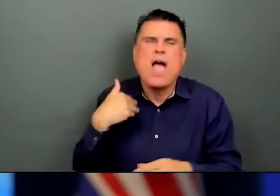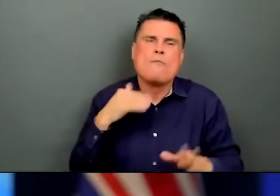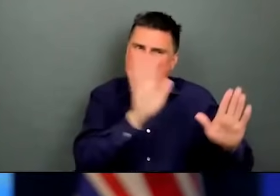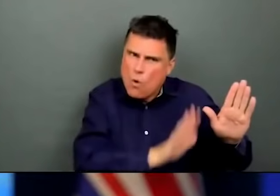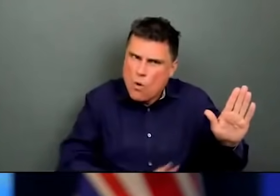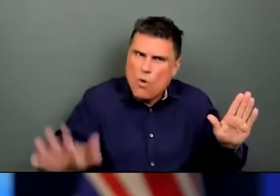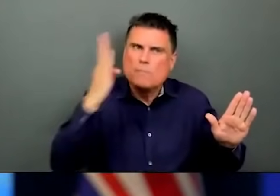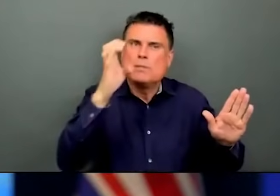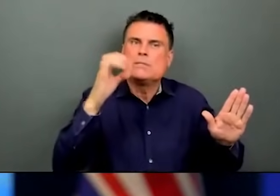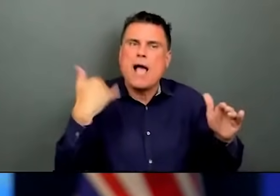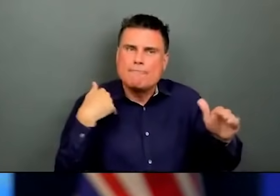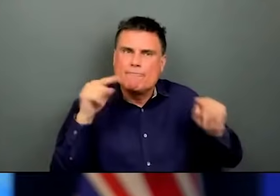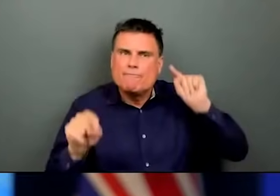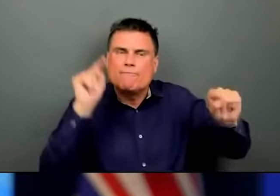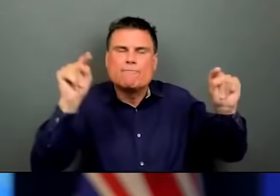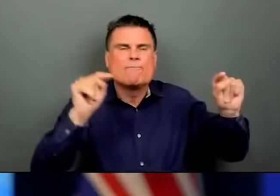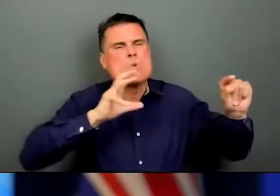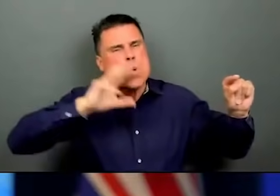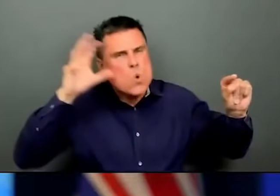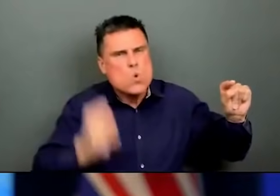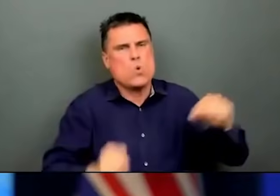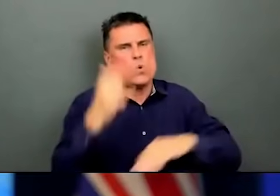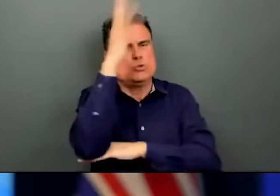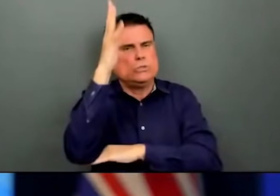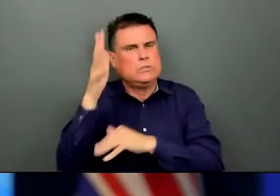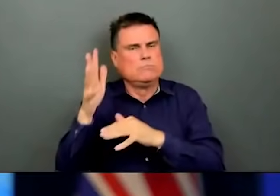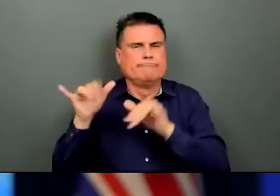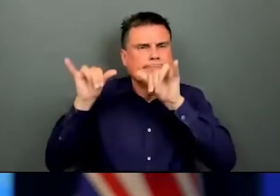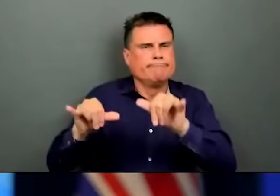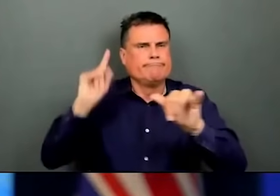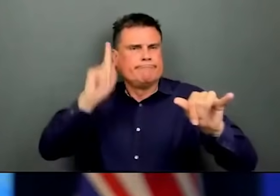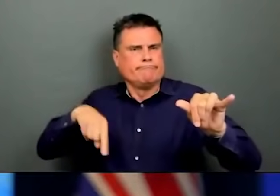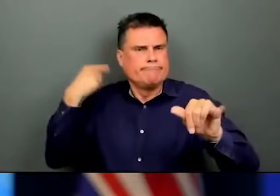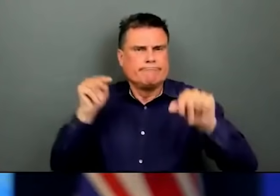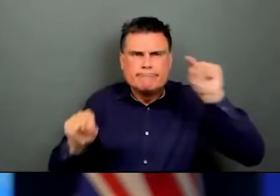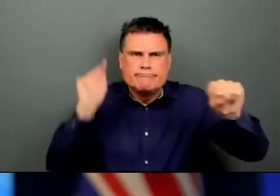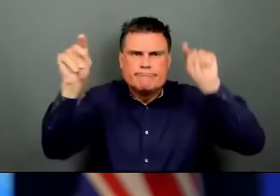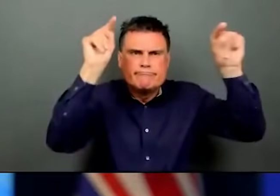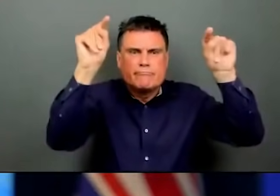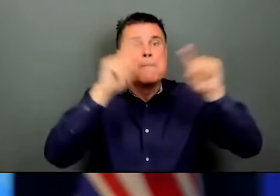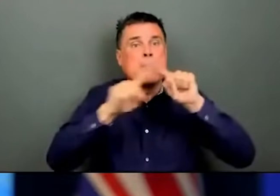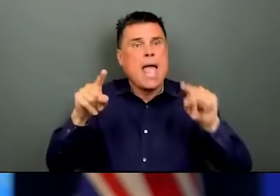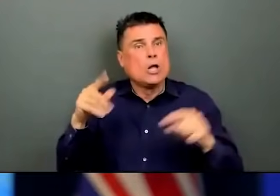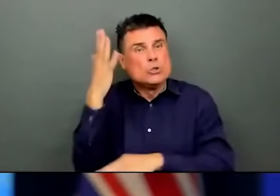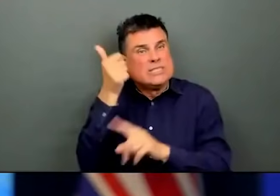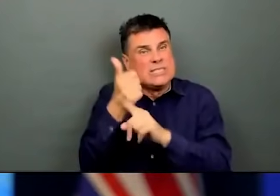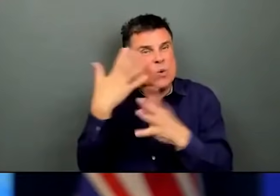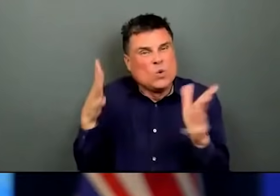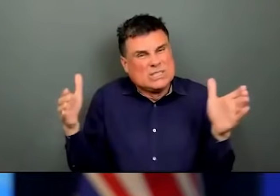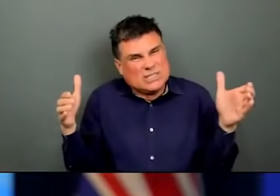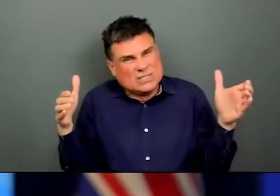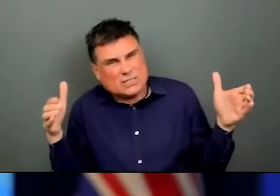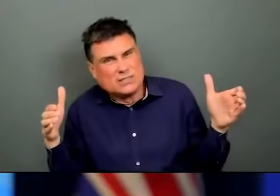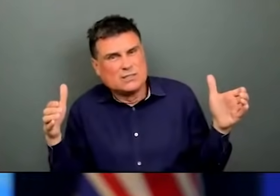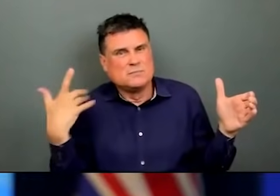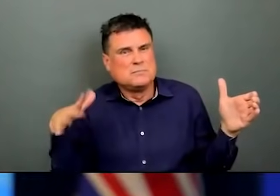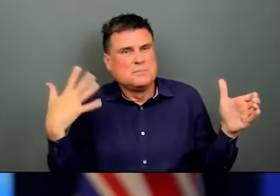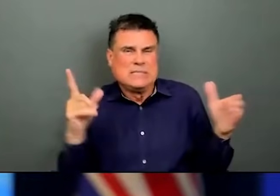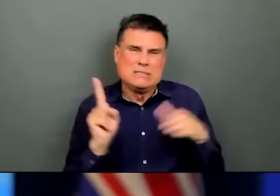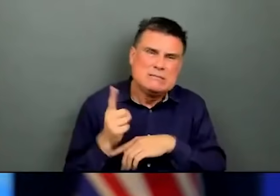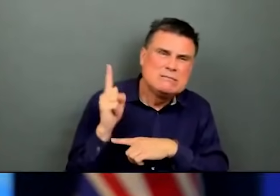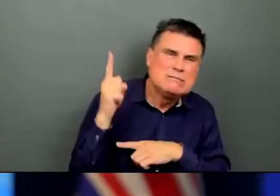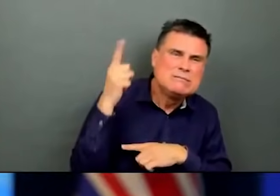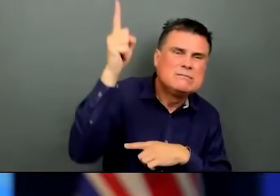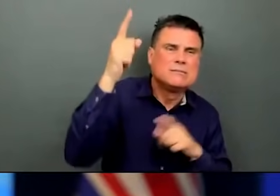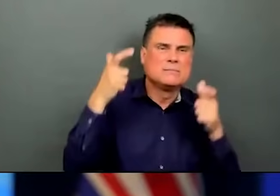as the giants we see here in the island and on the coast, but the forests of British Columbia are diverse. The forests of British Columbia,